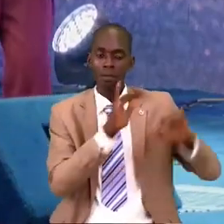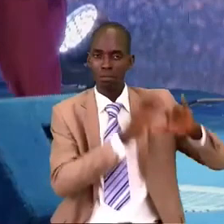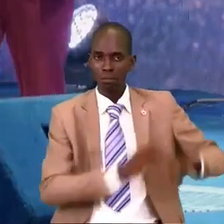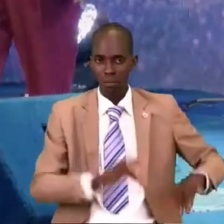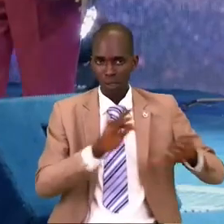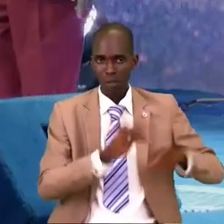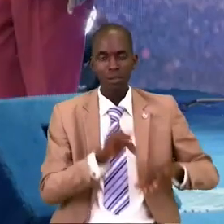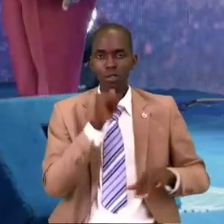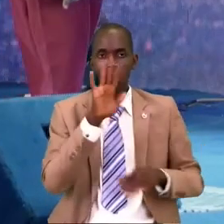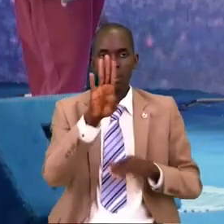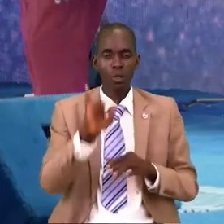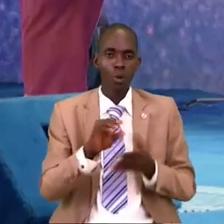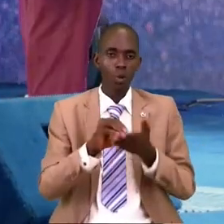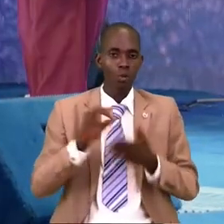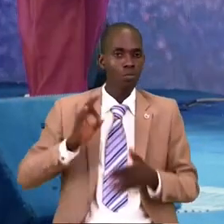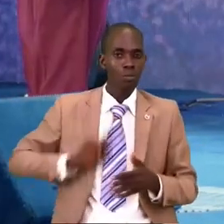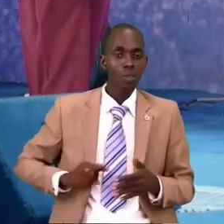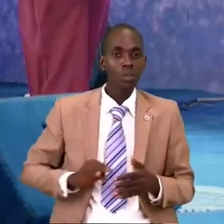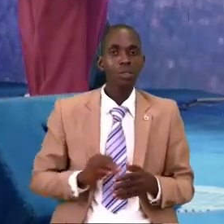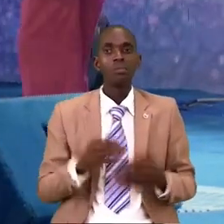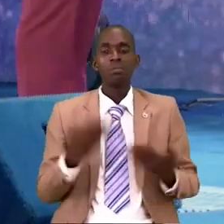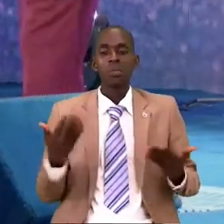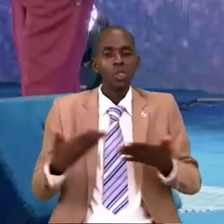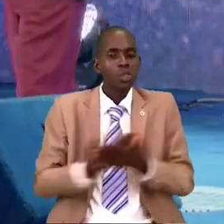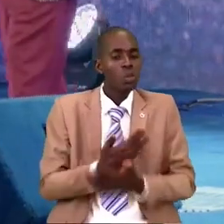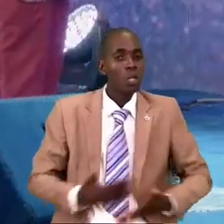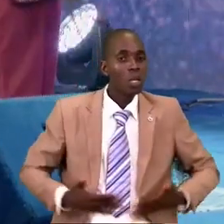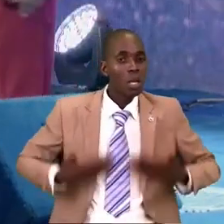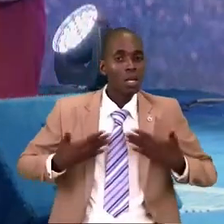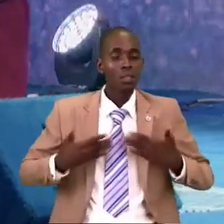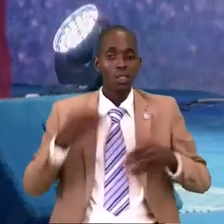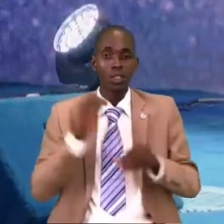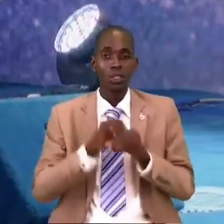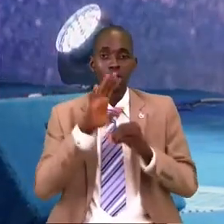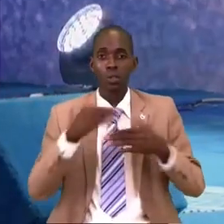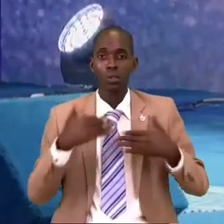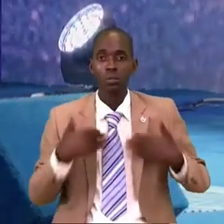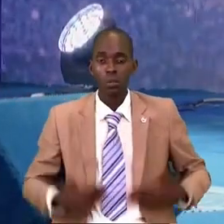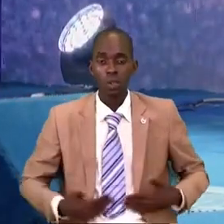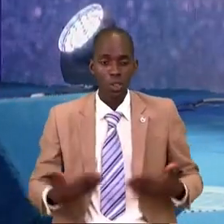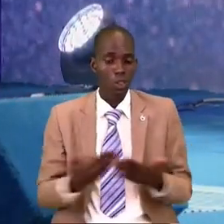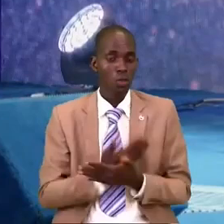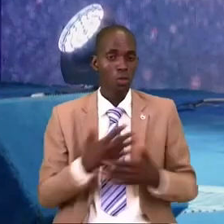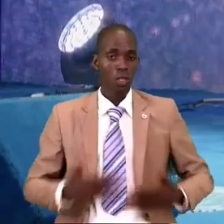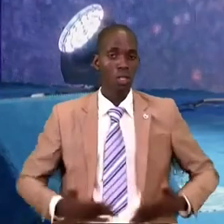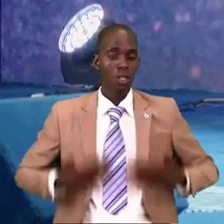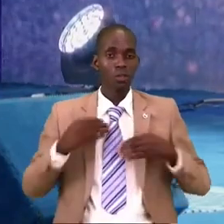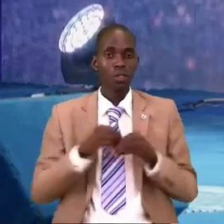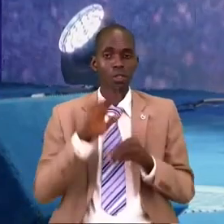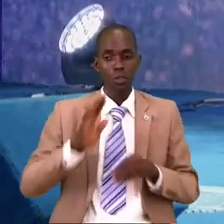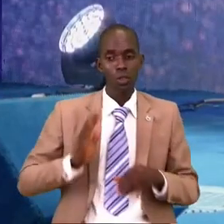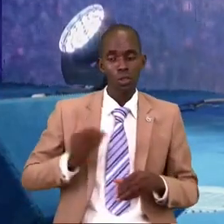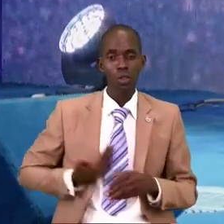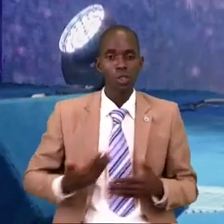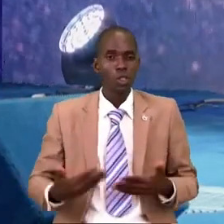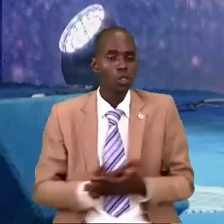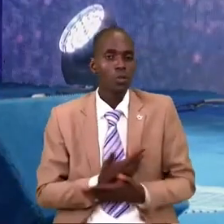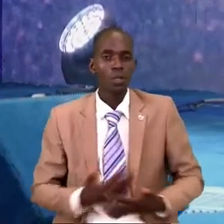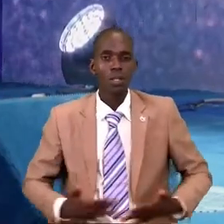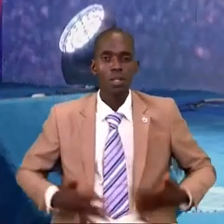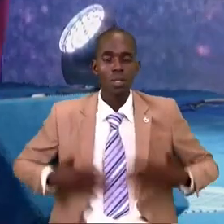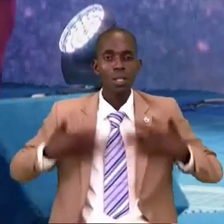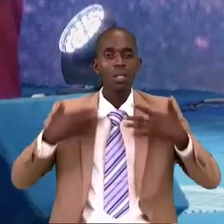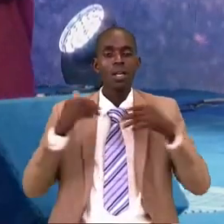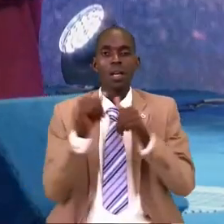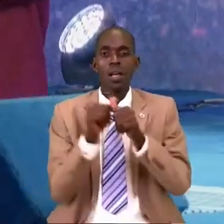soul, new life everywhere, in every place. It says, by the tender mercies of the Lord. Look